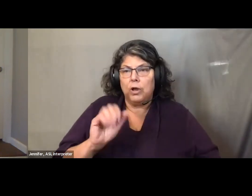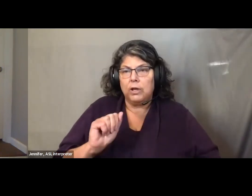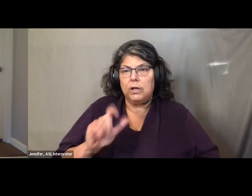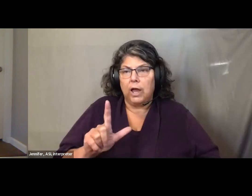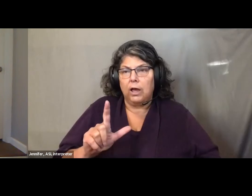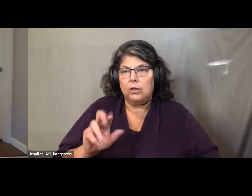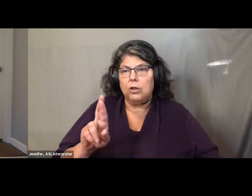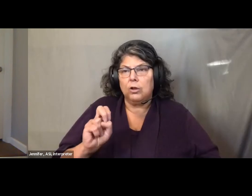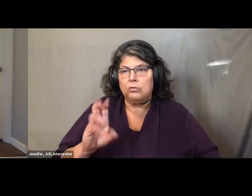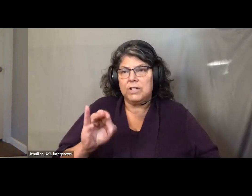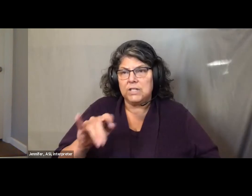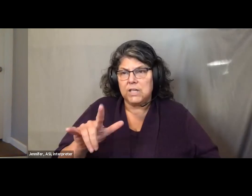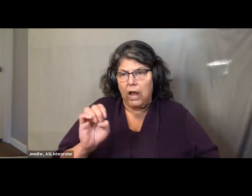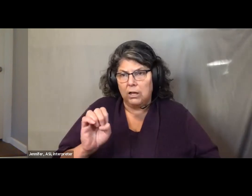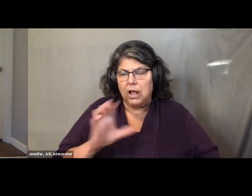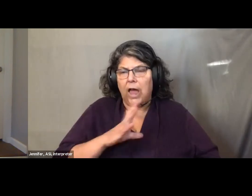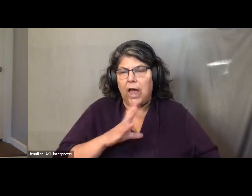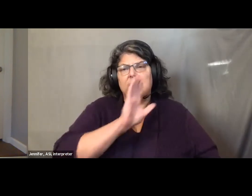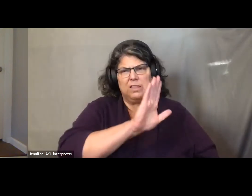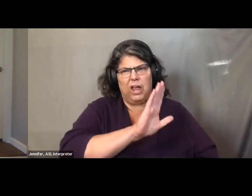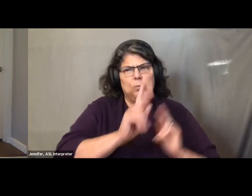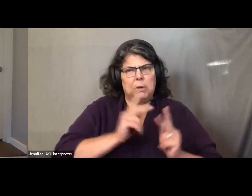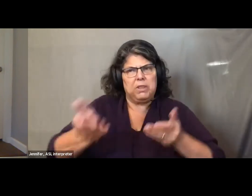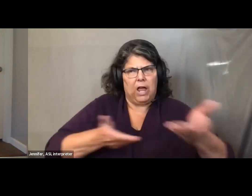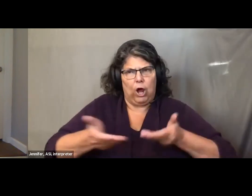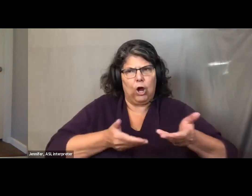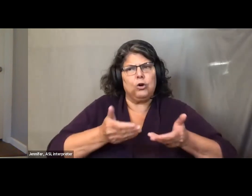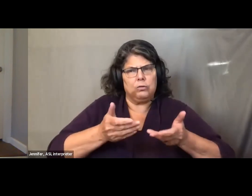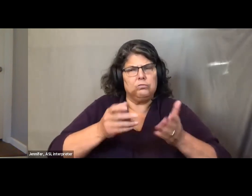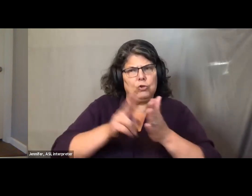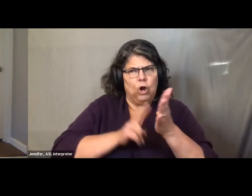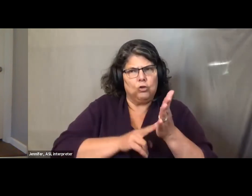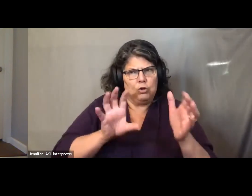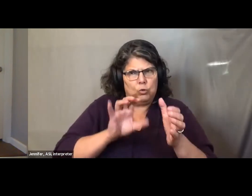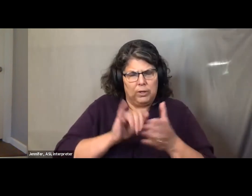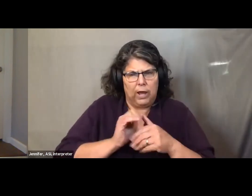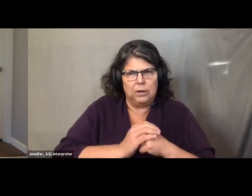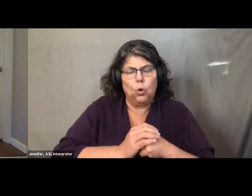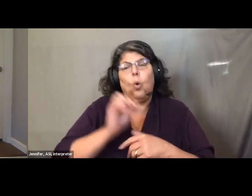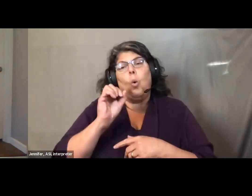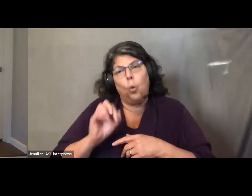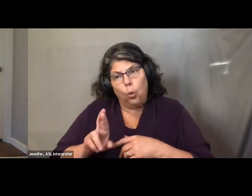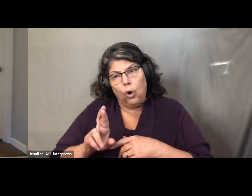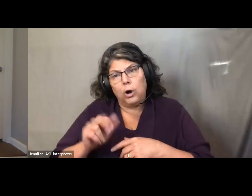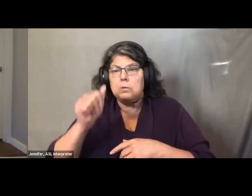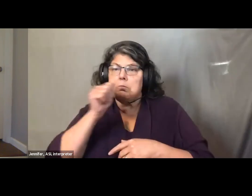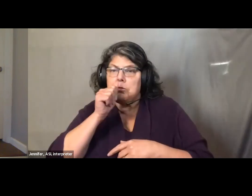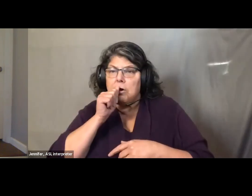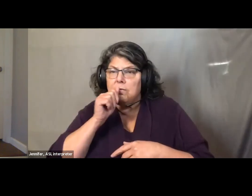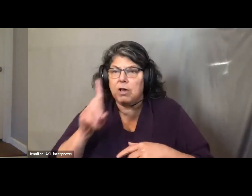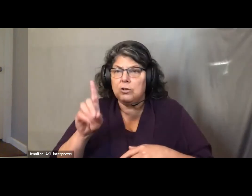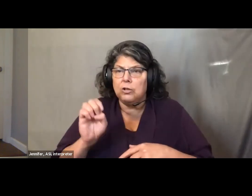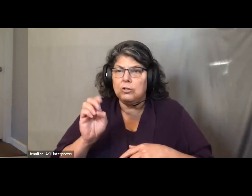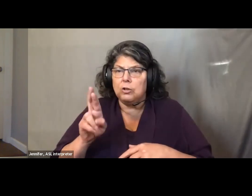and their contractors. And then there's also the private debris removal